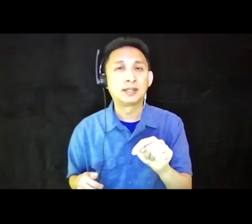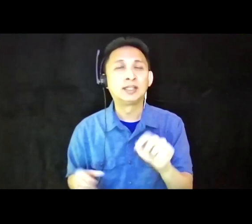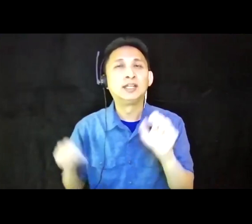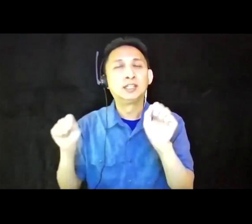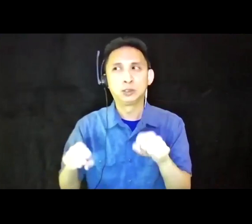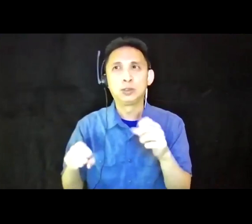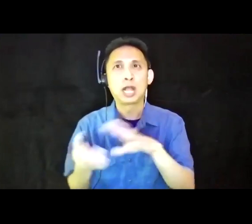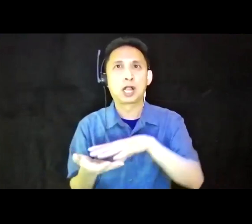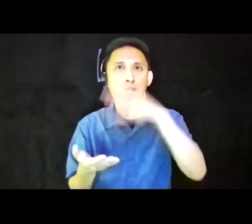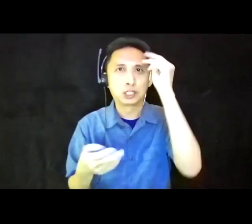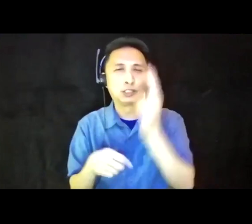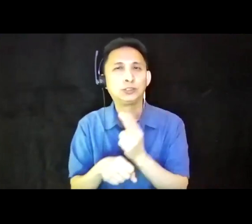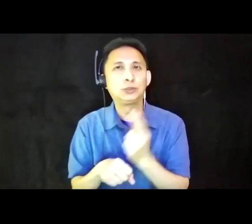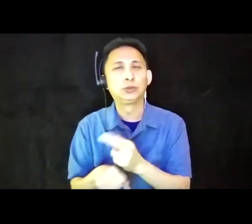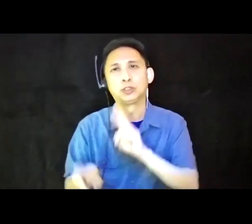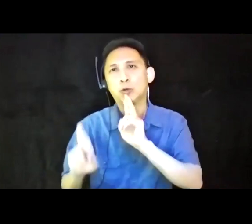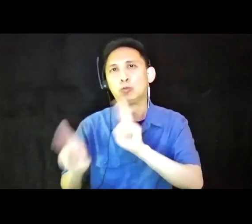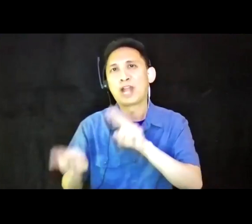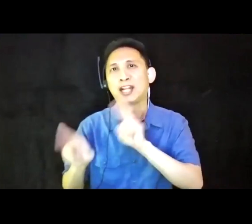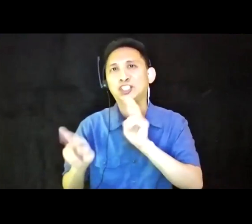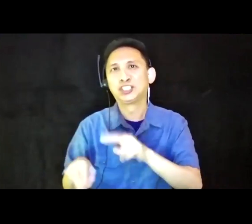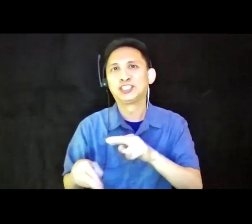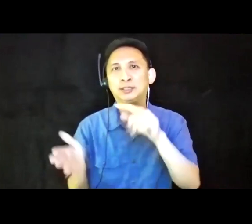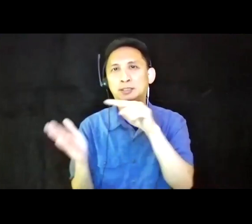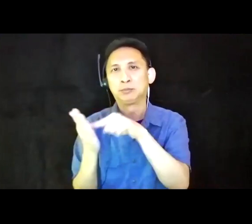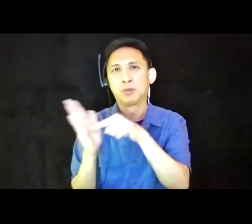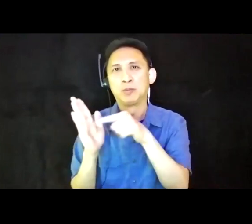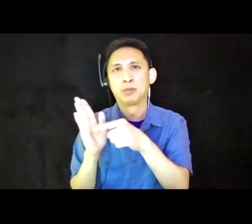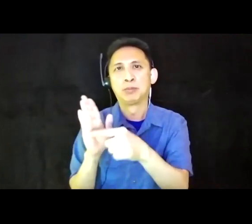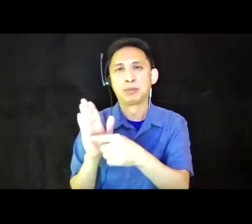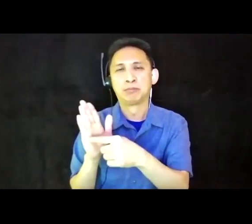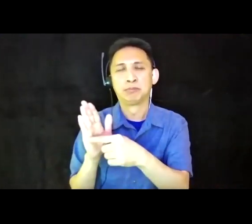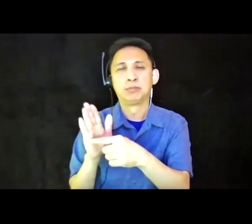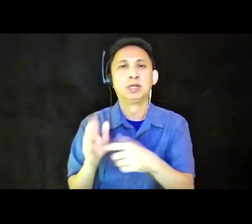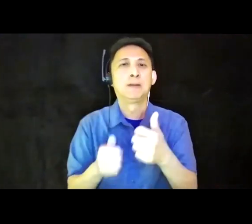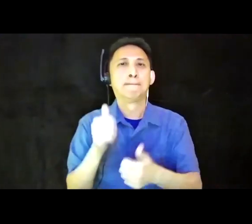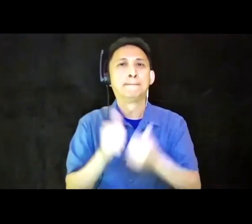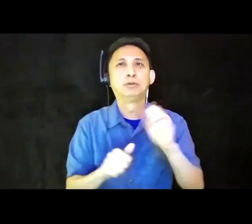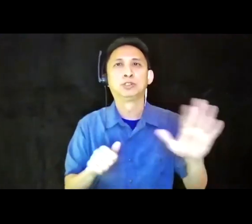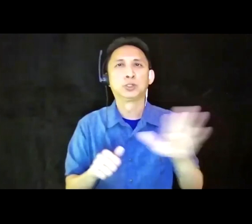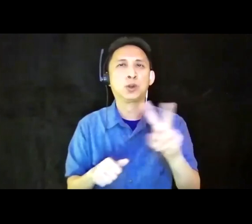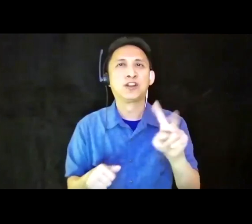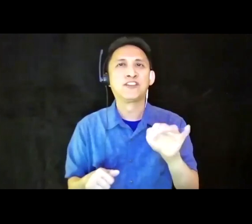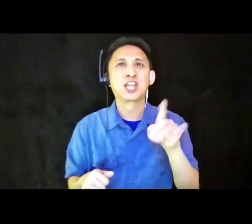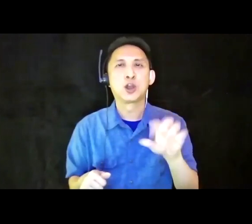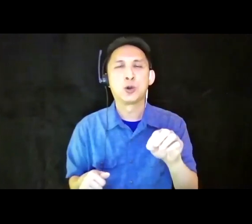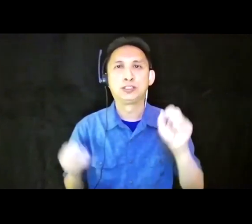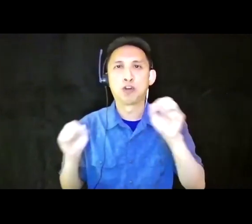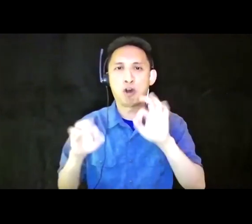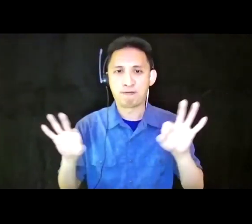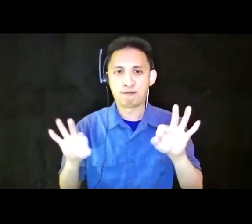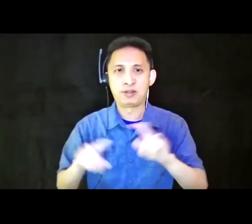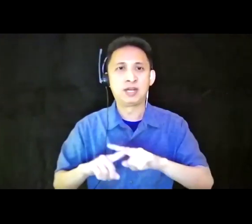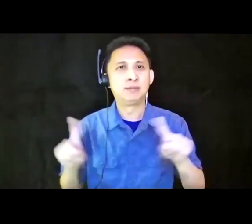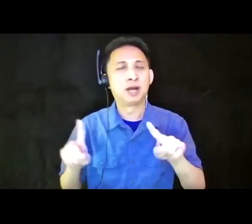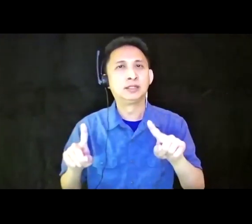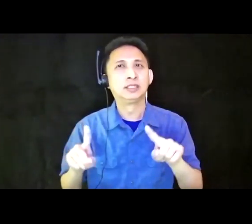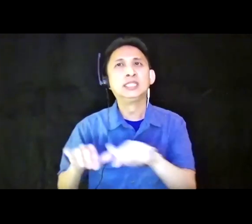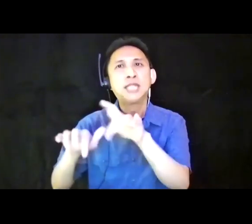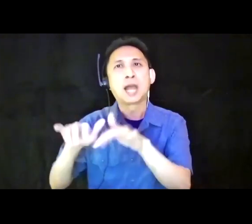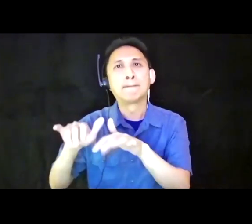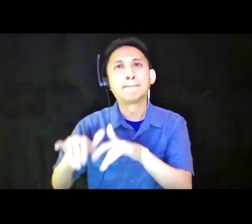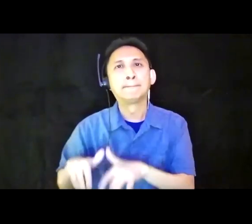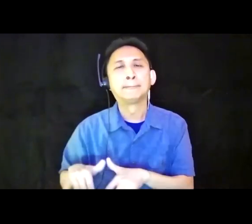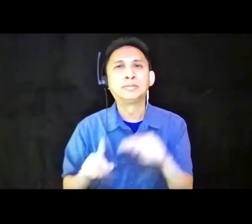moment to practice that. I know most folks' videos are turned off, so maybe just can we put some words of encouragement in the